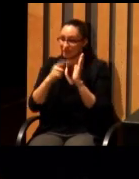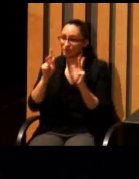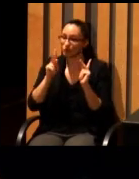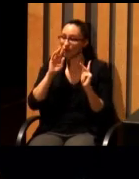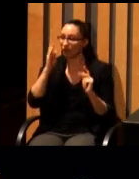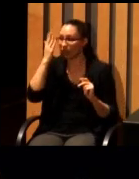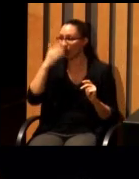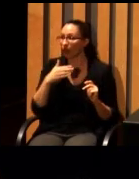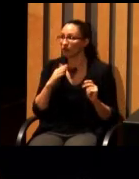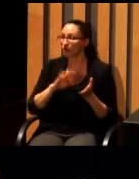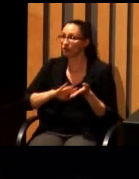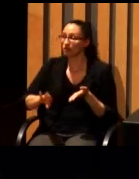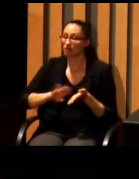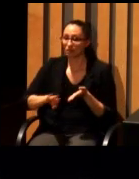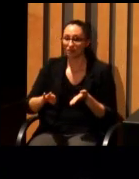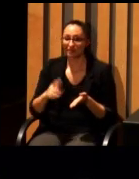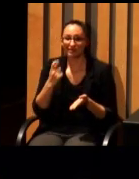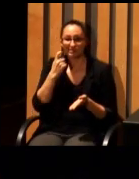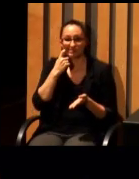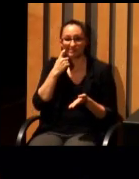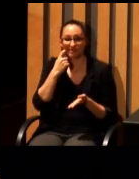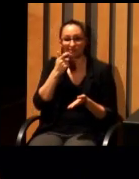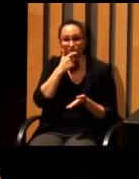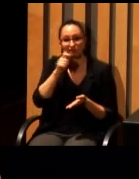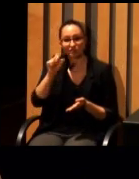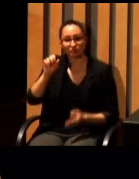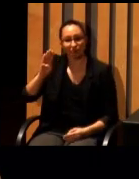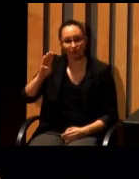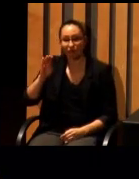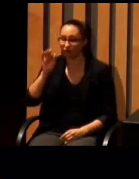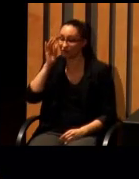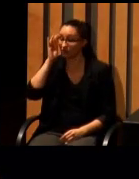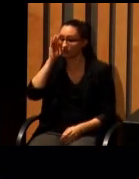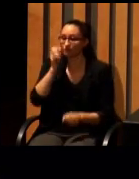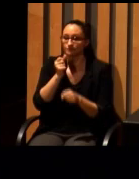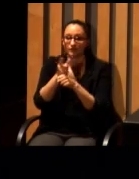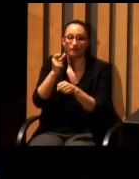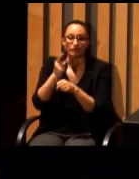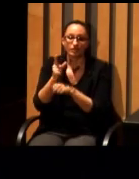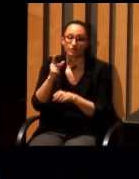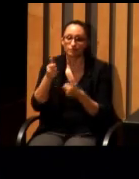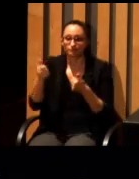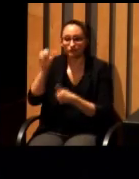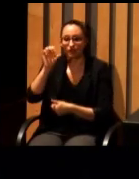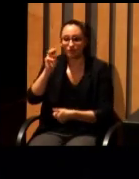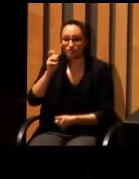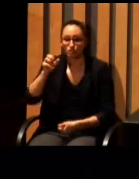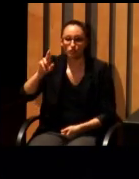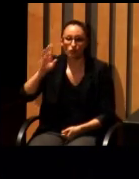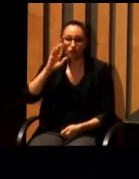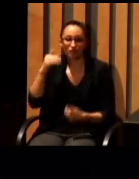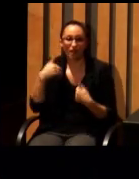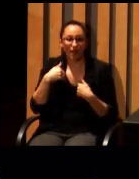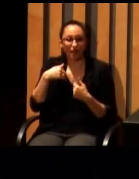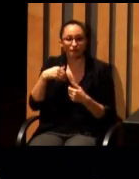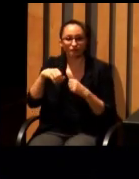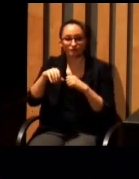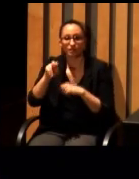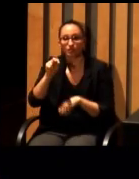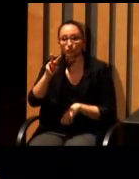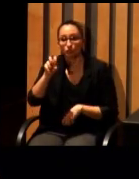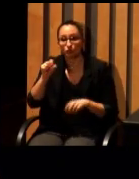And we just had the Super Bowl, and every year the commissioner has a news conference, and this is not a question